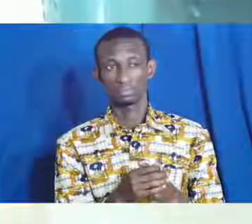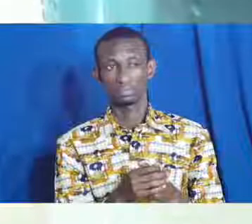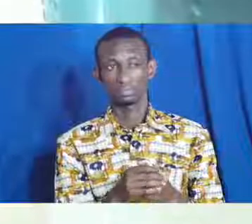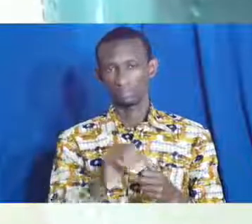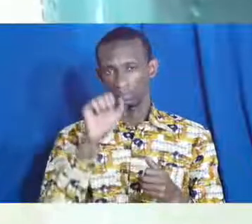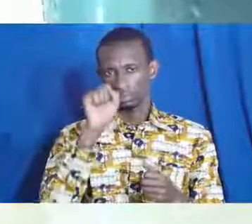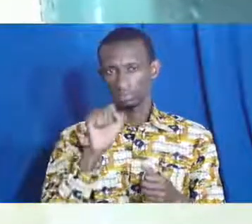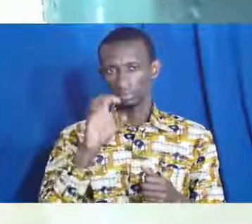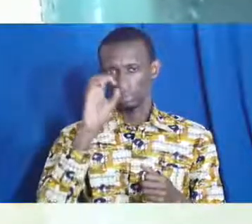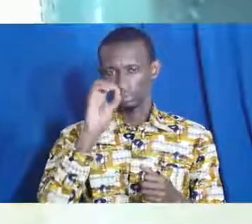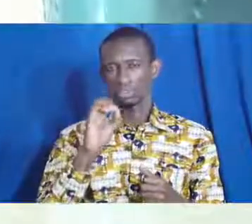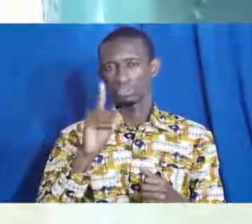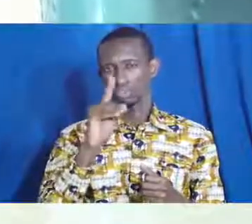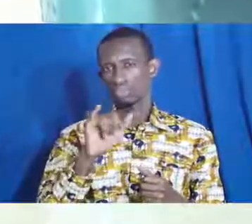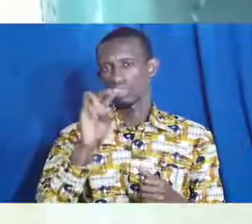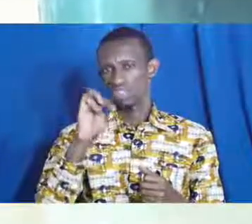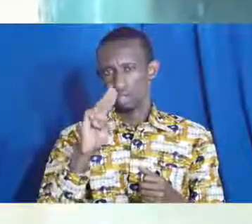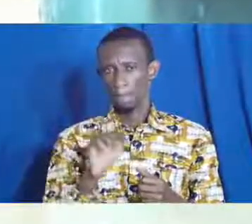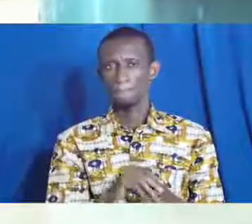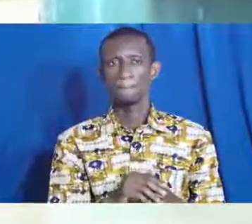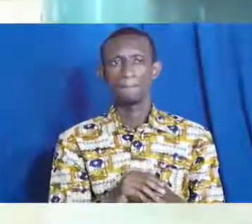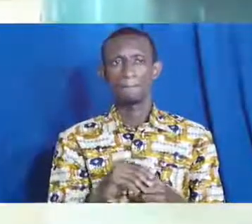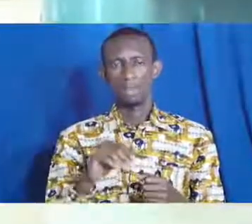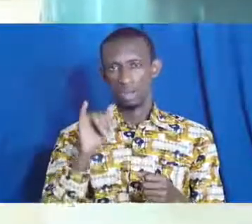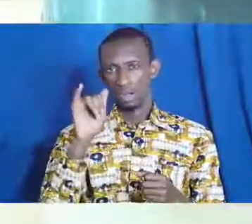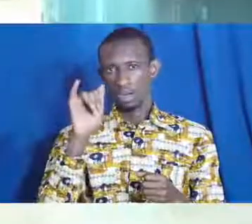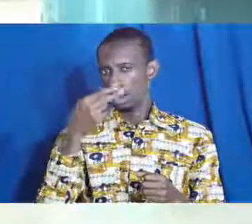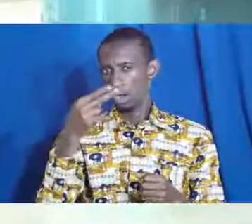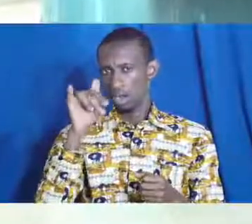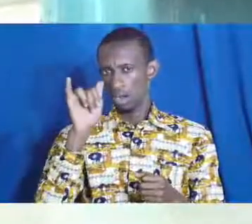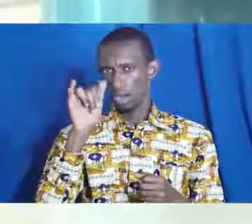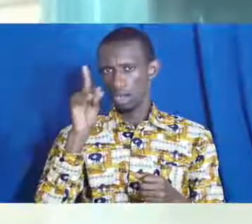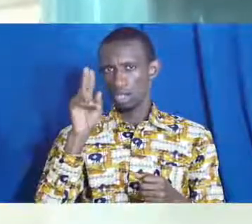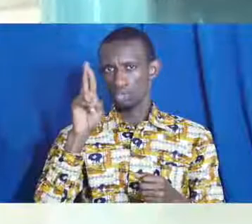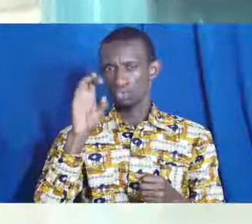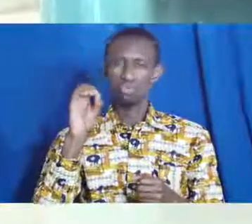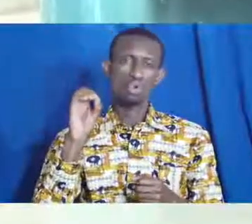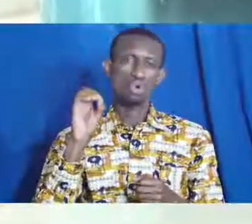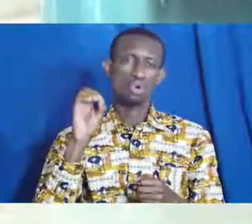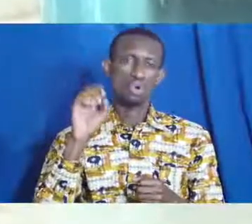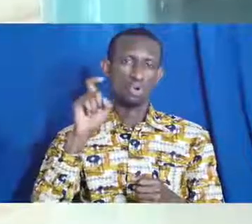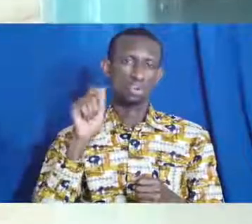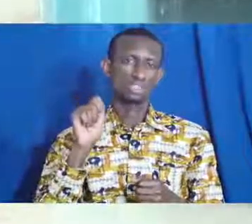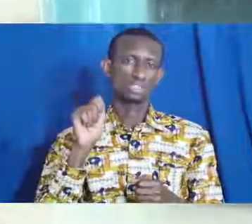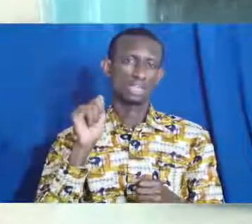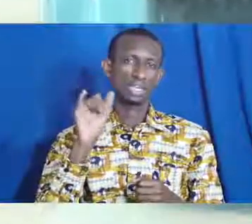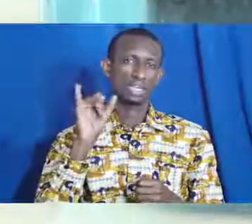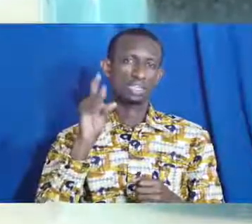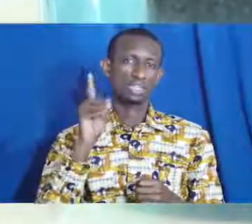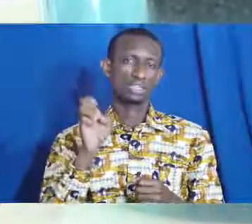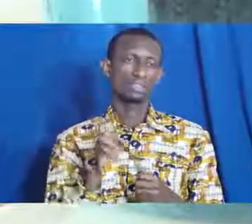sodium hydroxide is reacting with copper 2 sulfate. If you